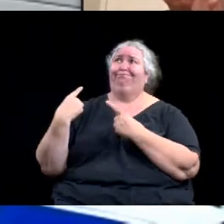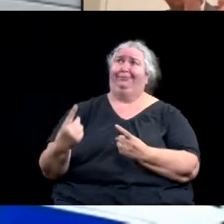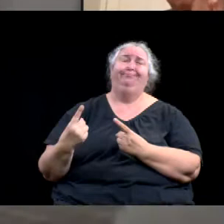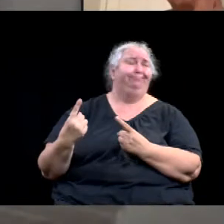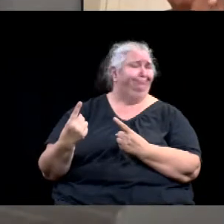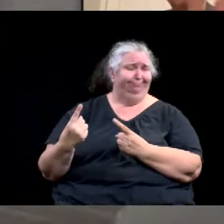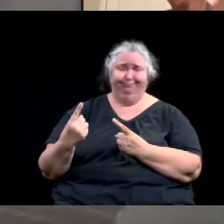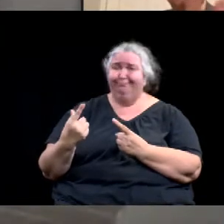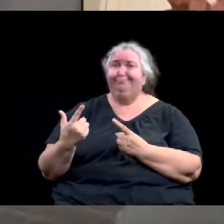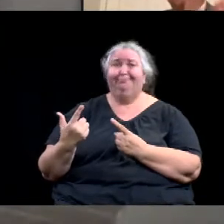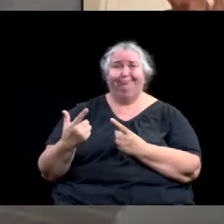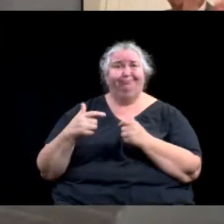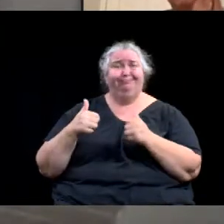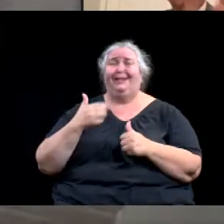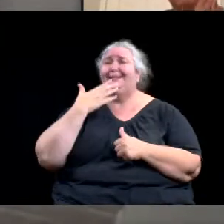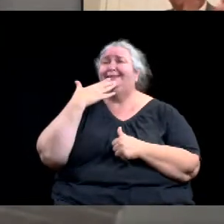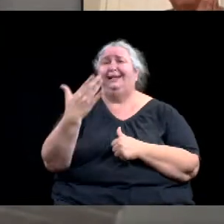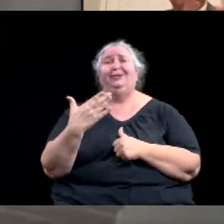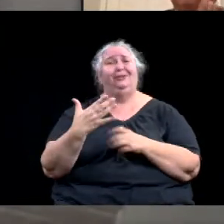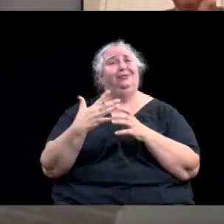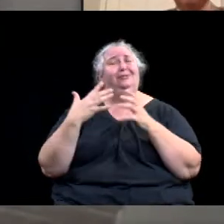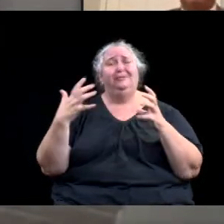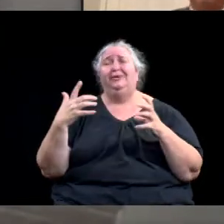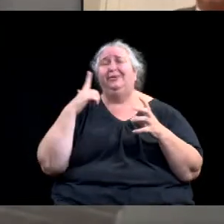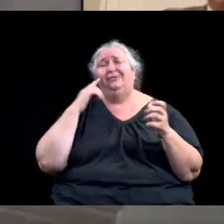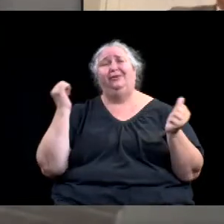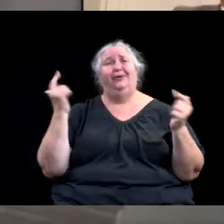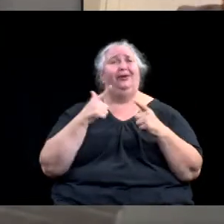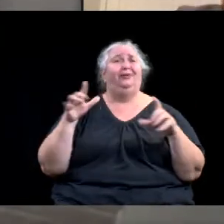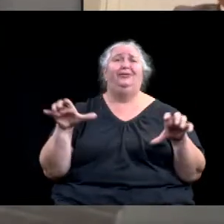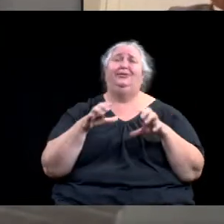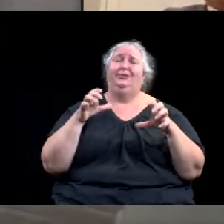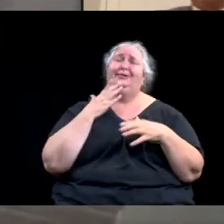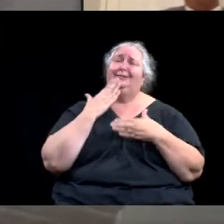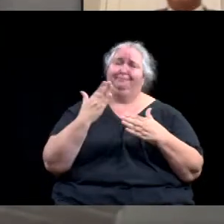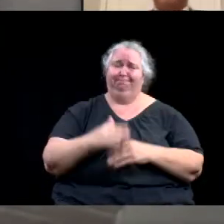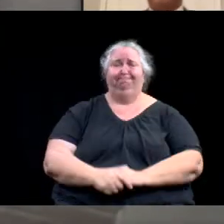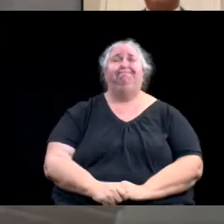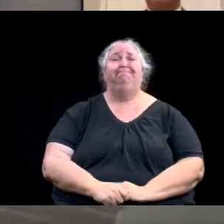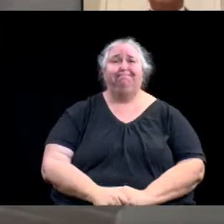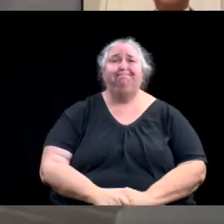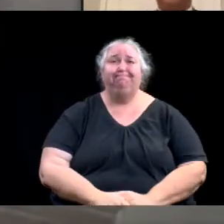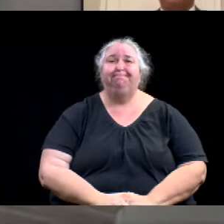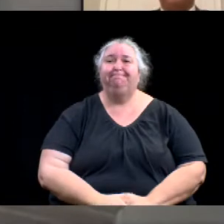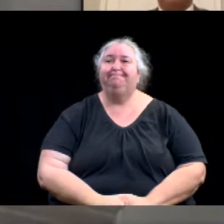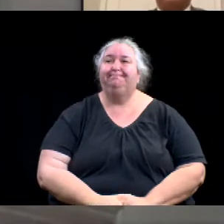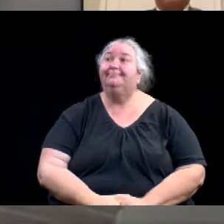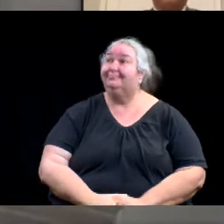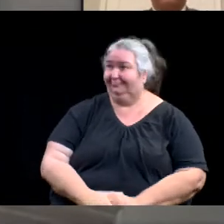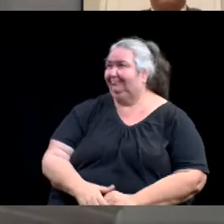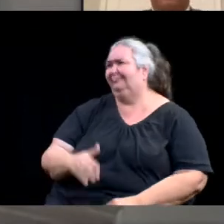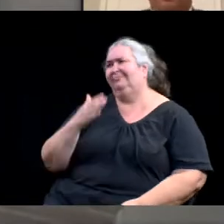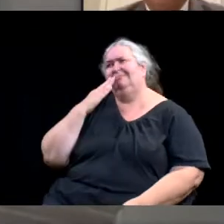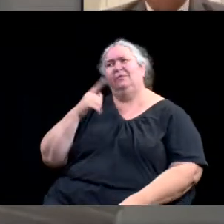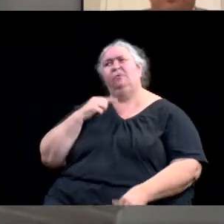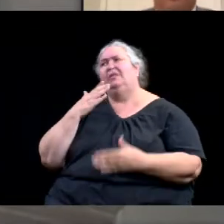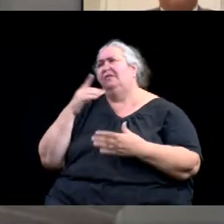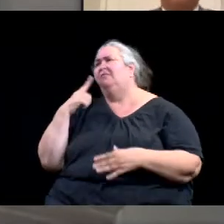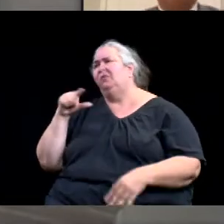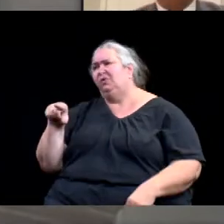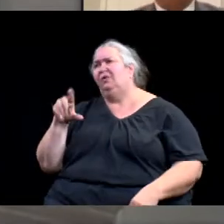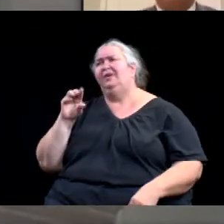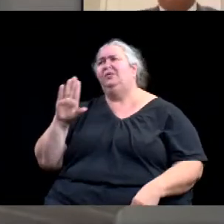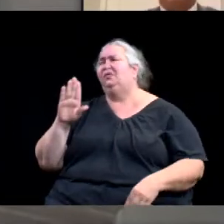Thank you, Bobby. We're so thankful for you and your good work and the work of your department and that plays this very critical role in keeping us